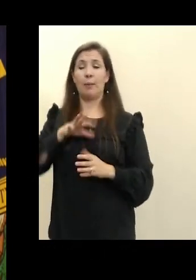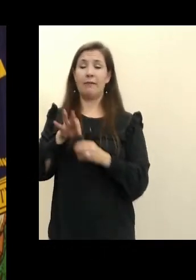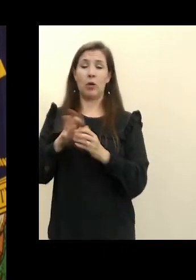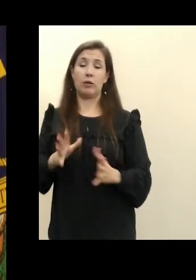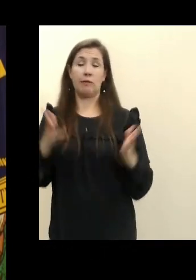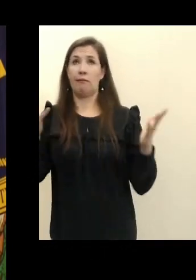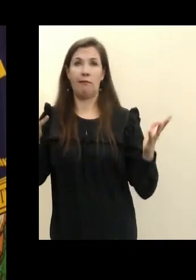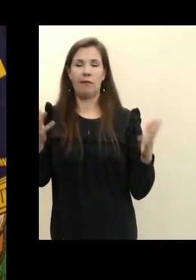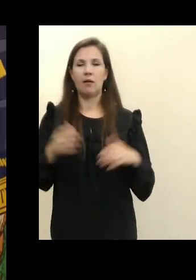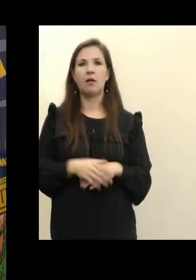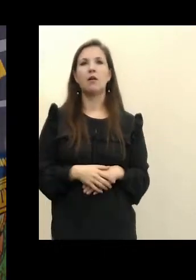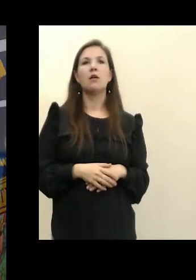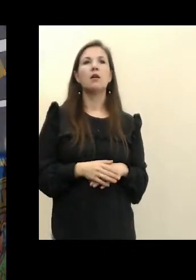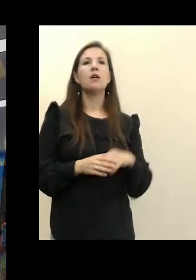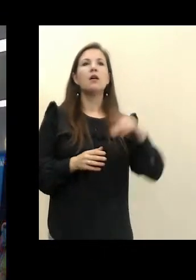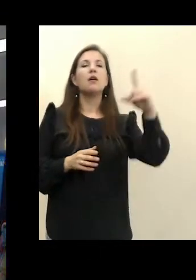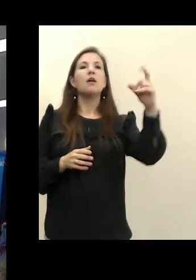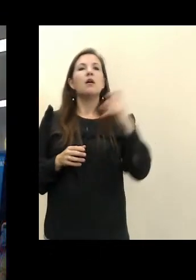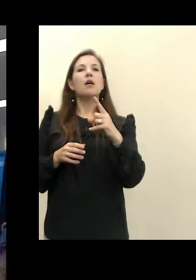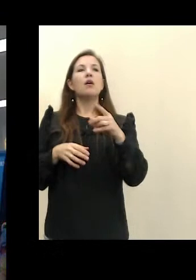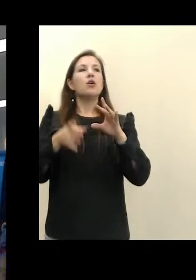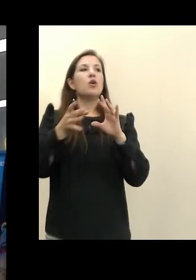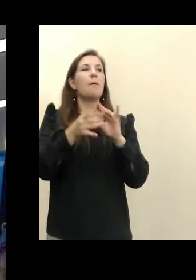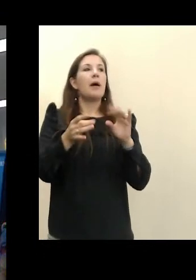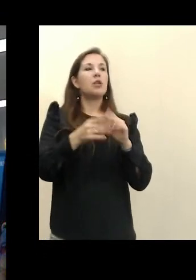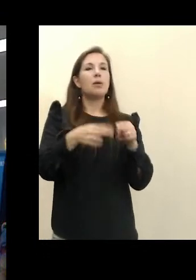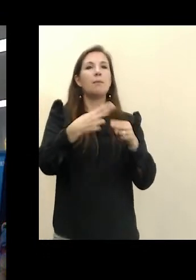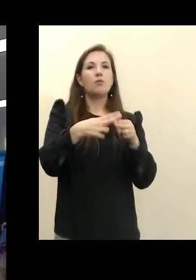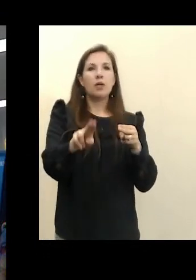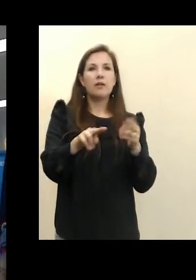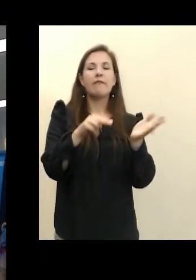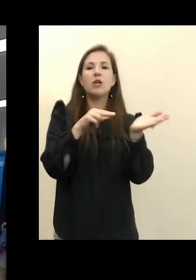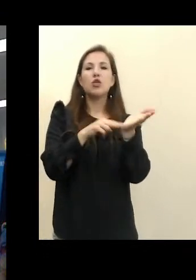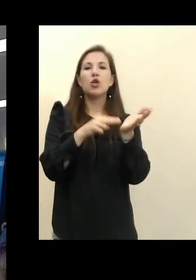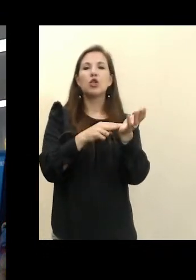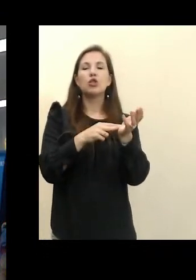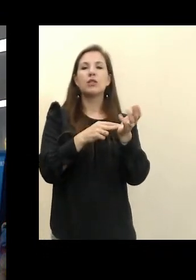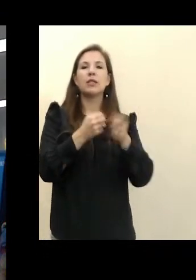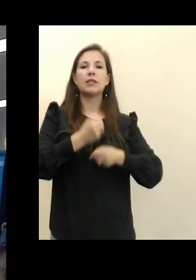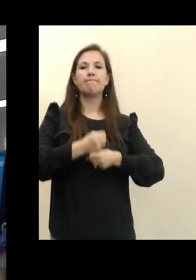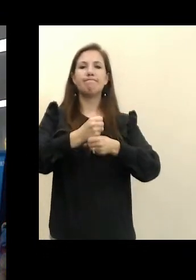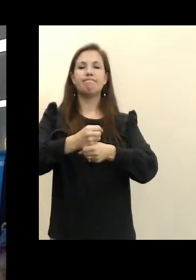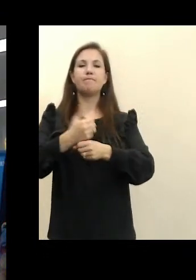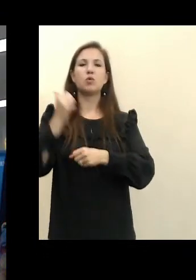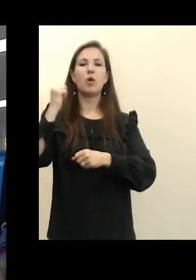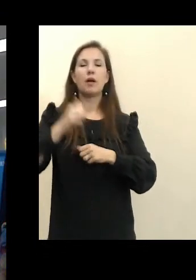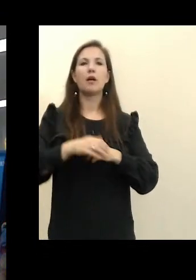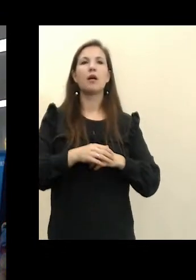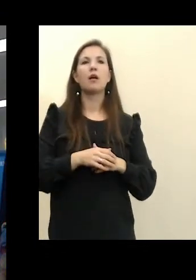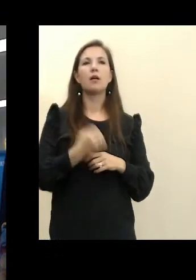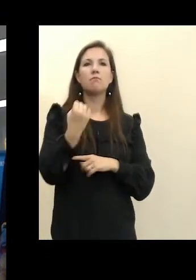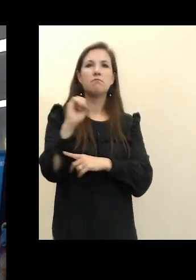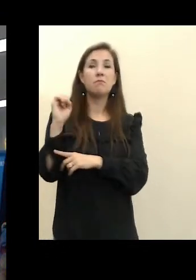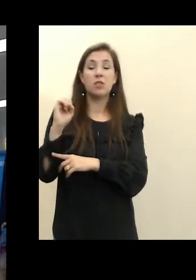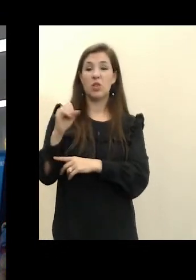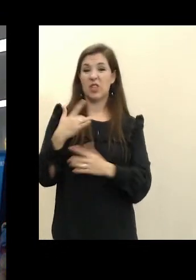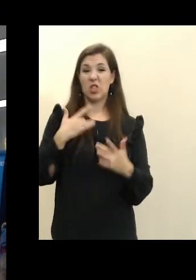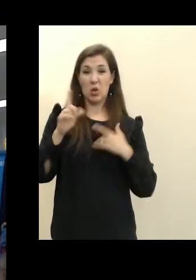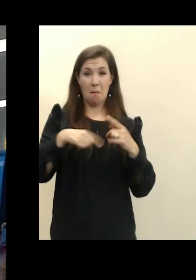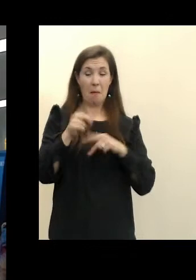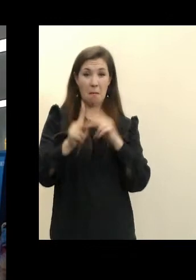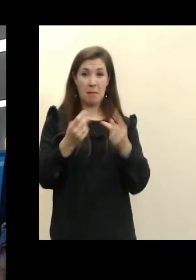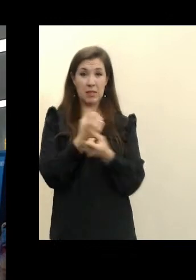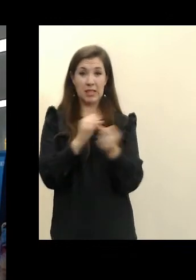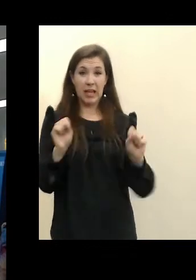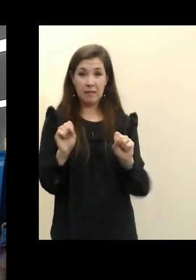Okay. Melissa, you mentioned it briefly, the nurses strike. Do you have a concern for people's safety if this drags out any longer, especially